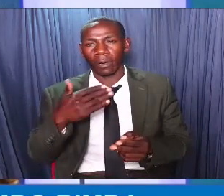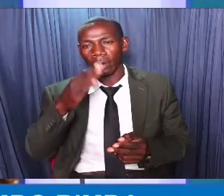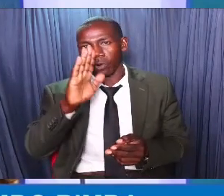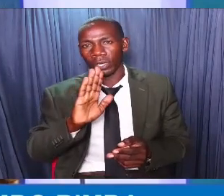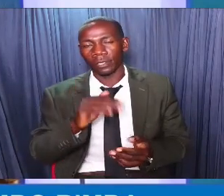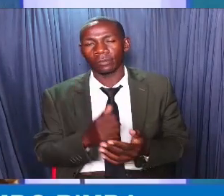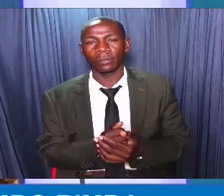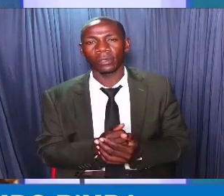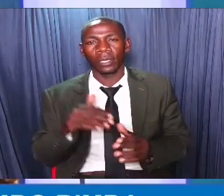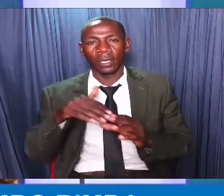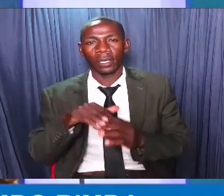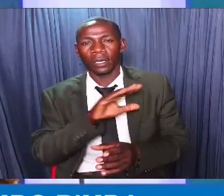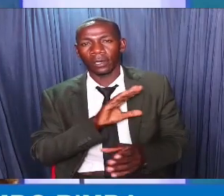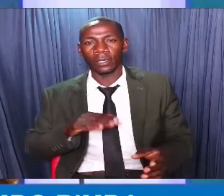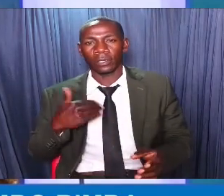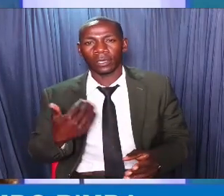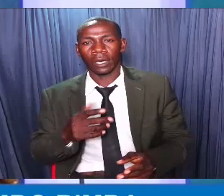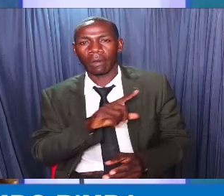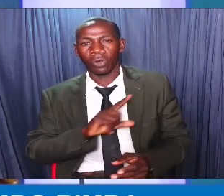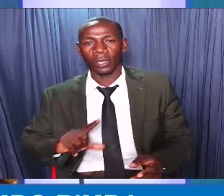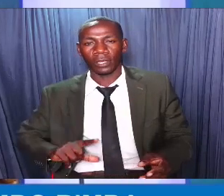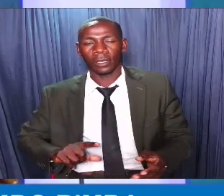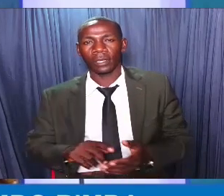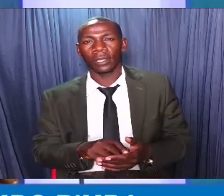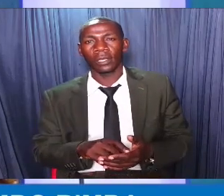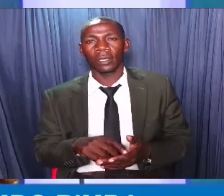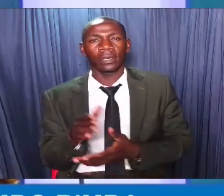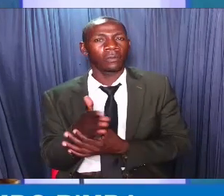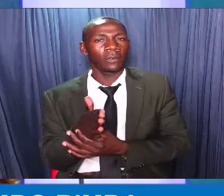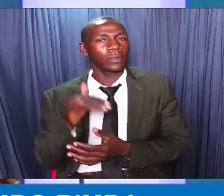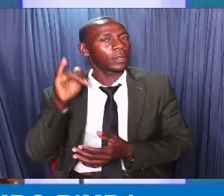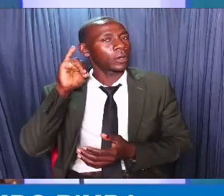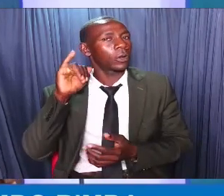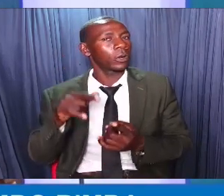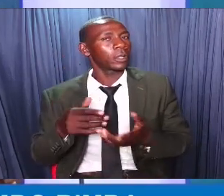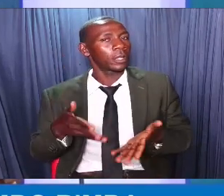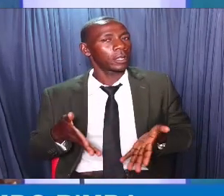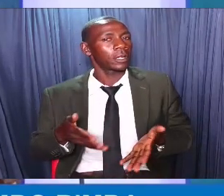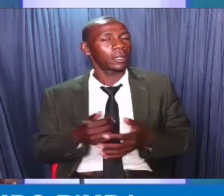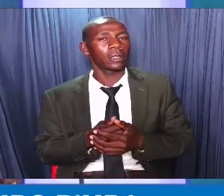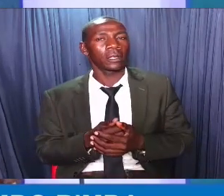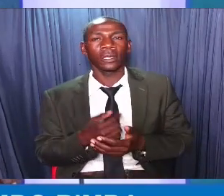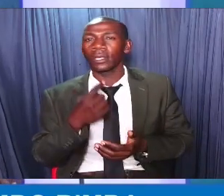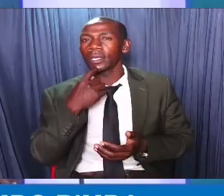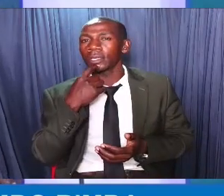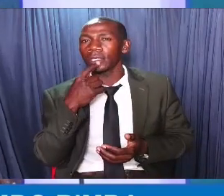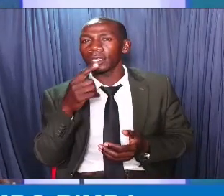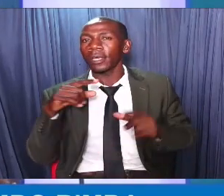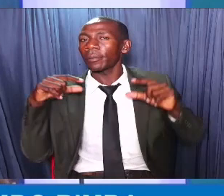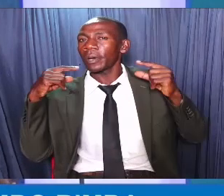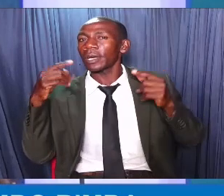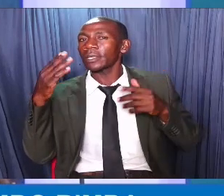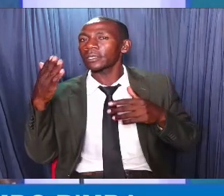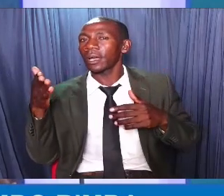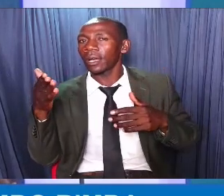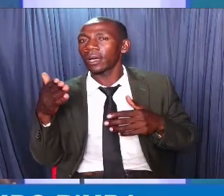name, our God. Katika Kristo Bwana wetu. In Christ our Lord. Alhamisi akapiga simu. Come Thursday she called again. Akasema pastor. He called